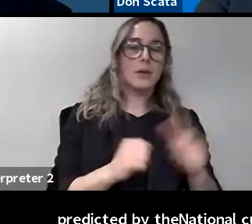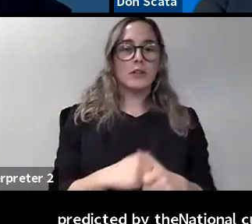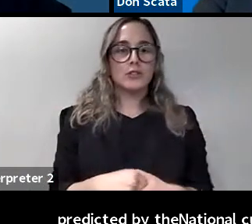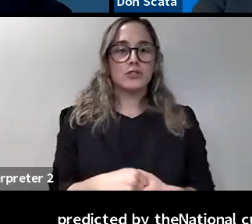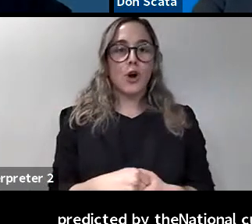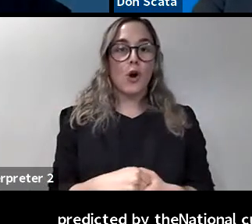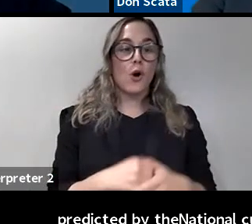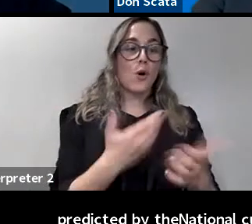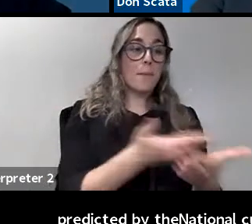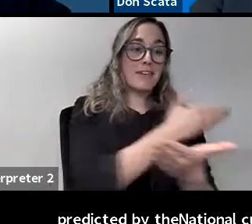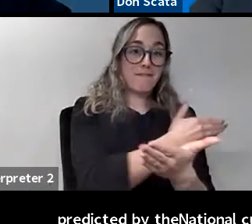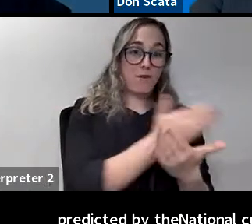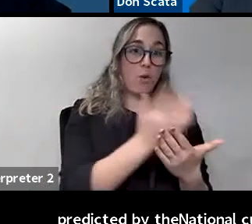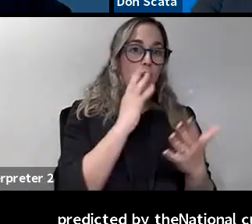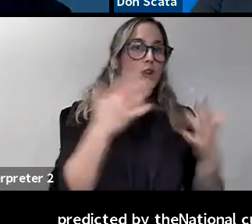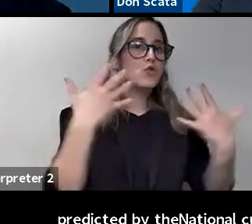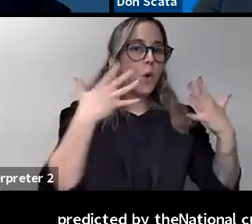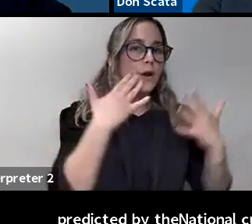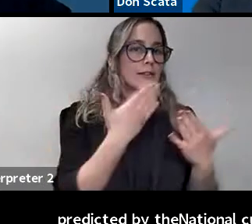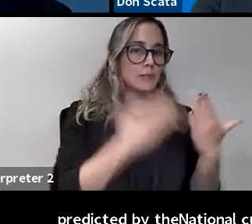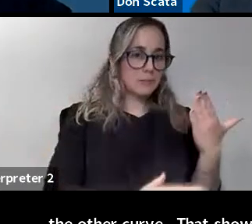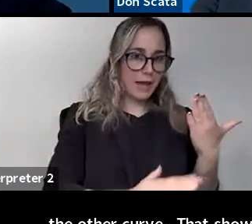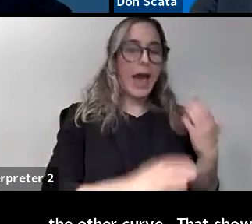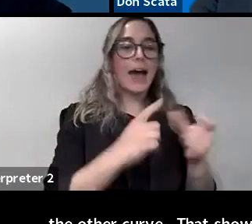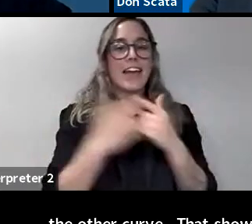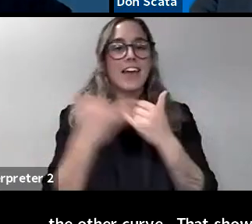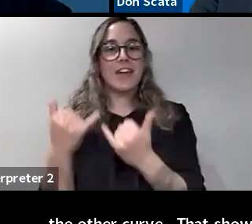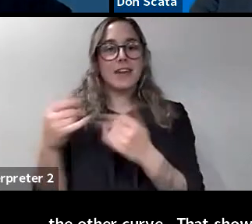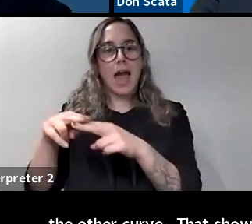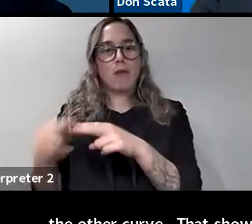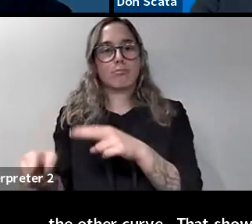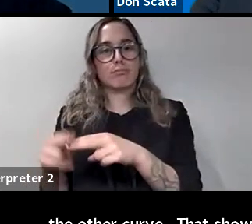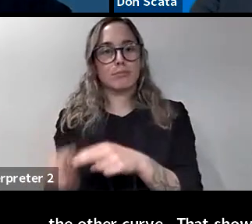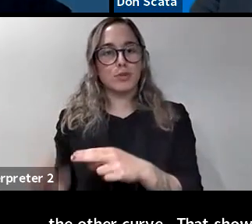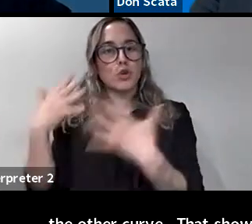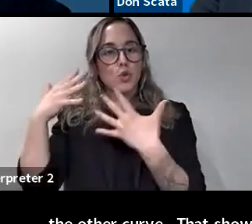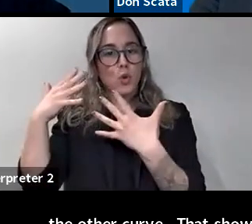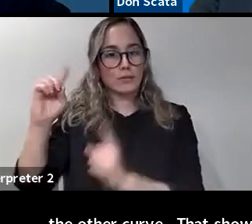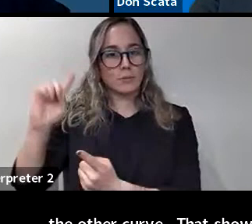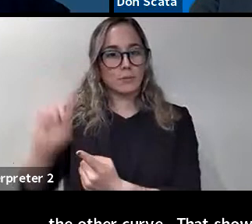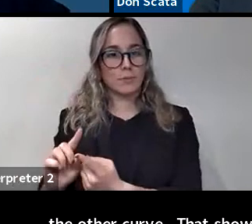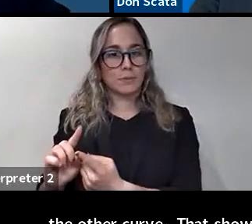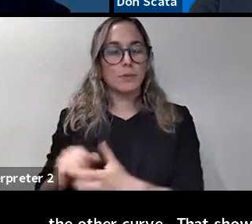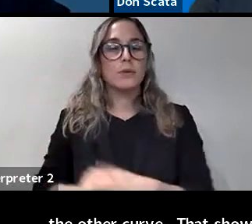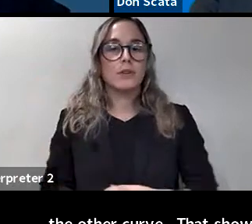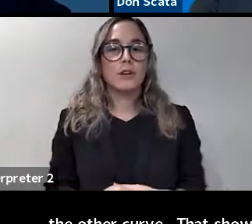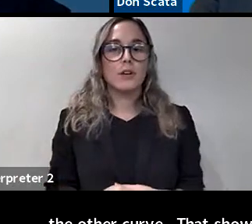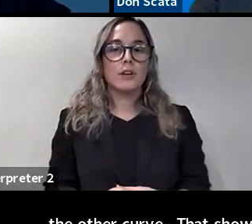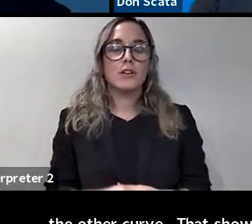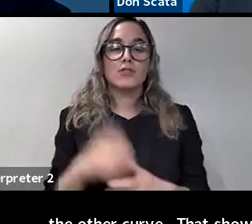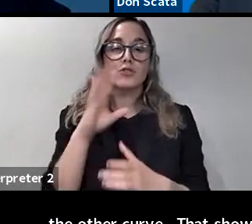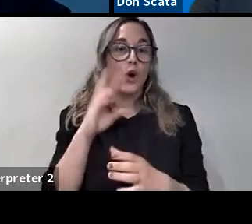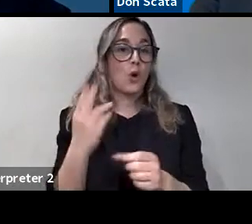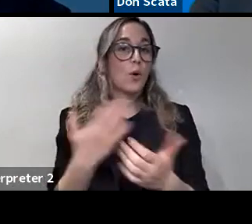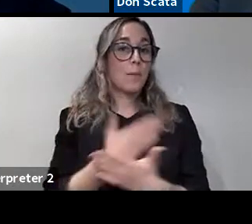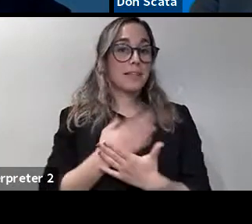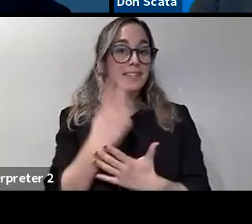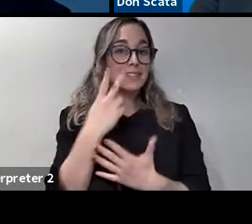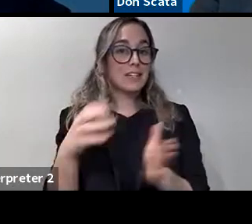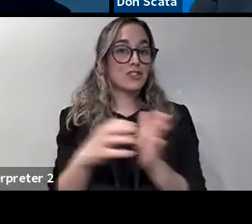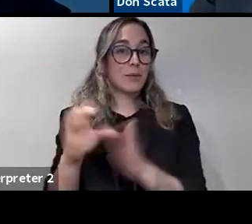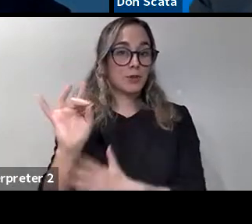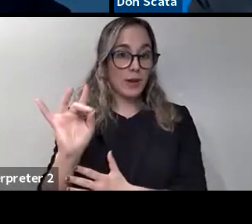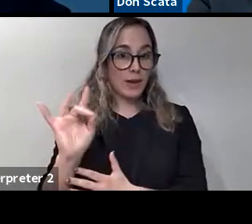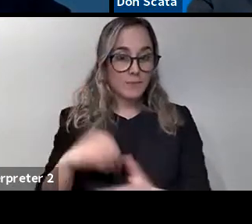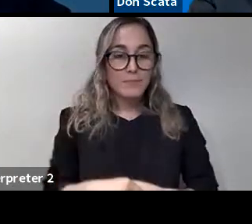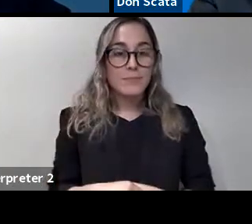So it, we do compare those curves. It's in Chapter 8, and I refer the audience to that. Thanks, Joe. I've